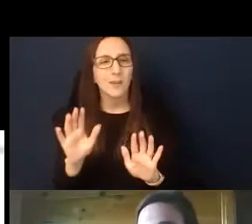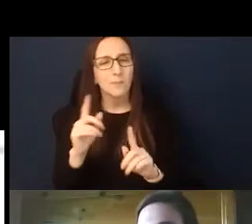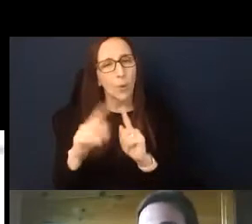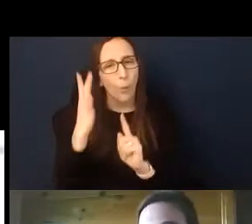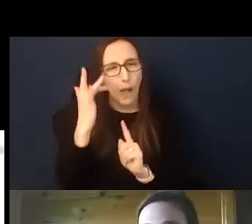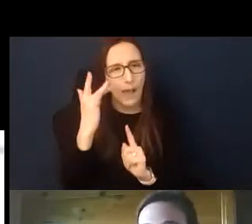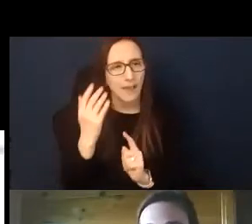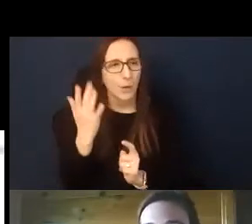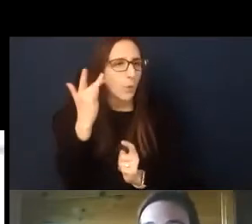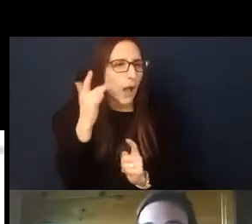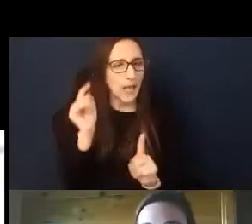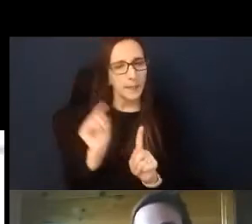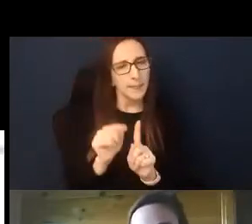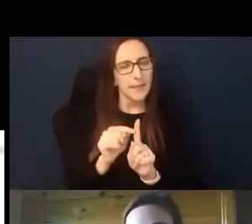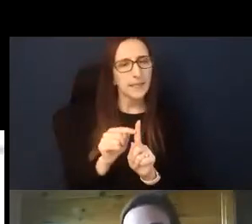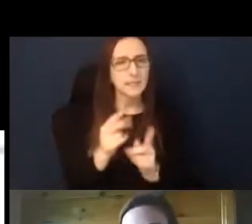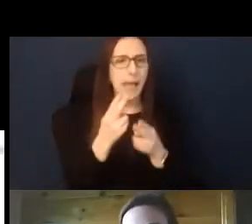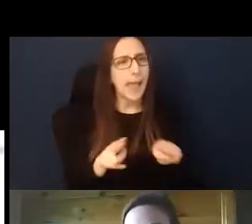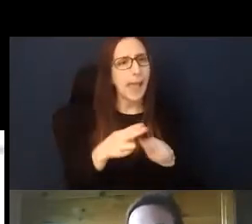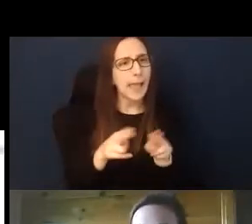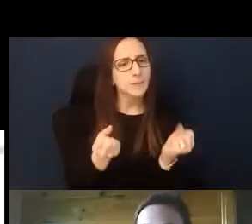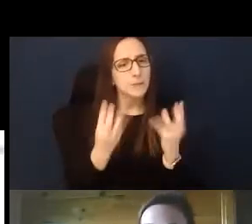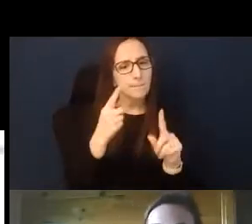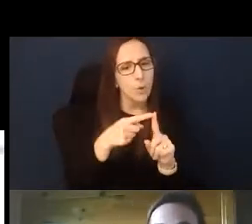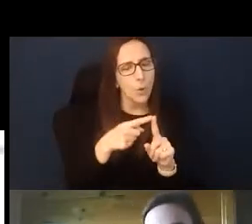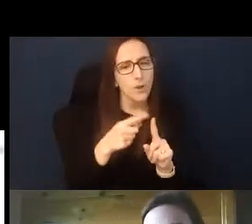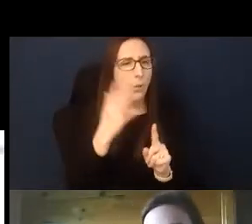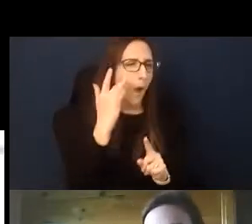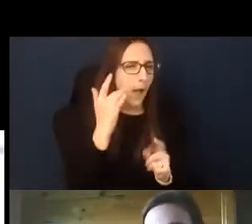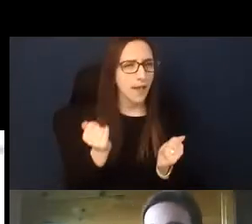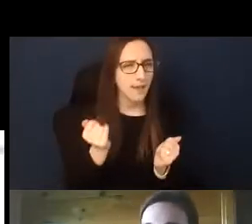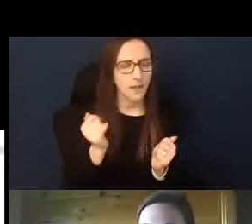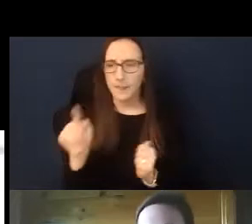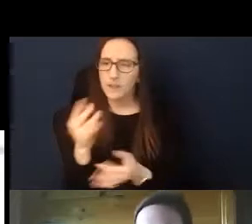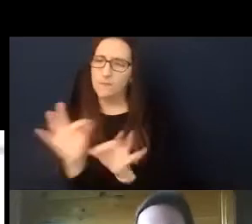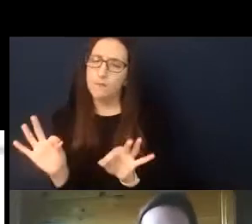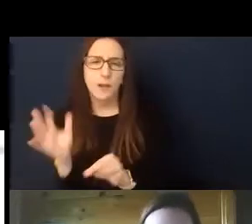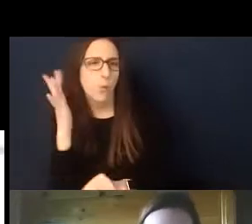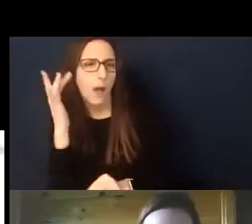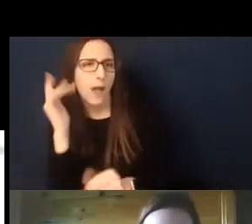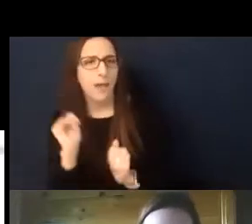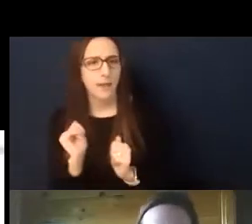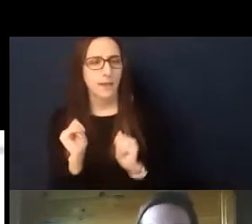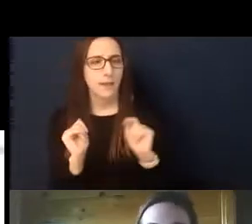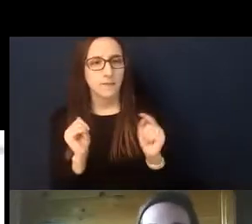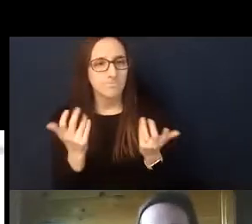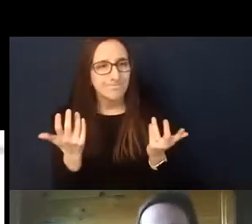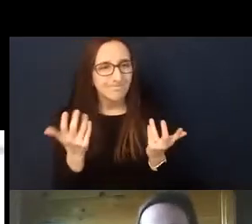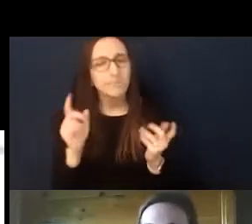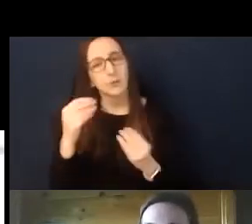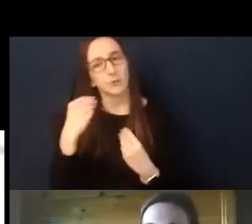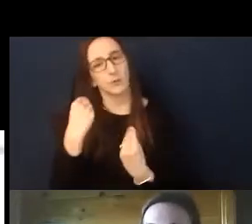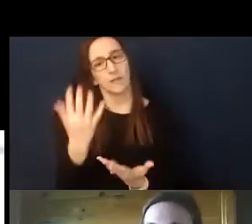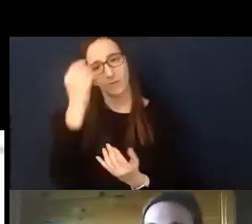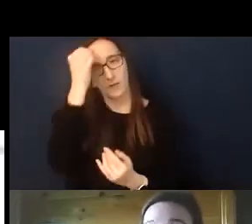why are eggs this many points, and why are these ones free, and all of that. They're just touching upon